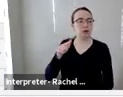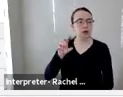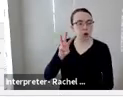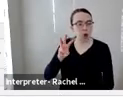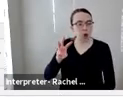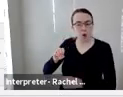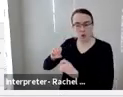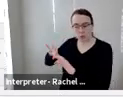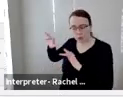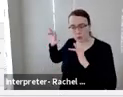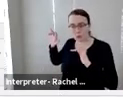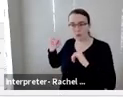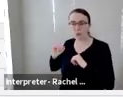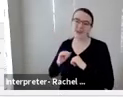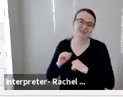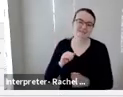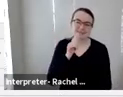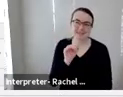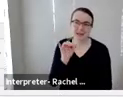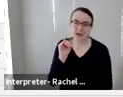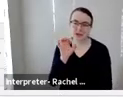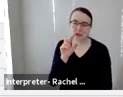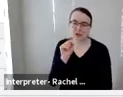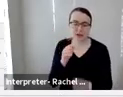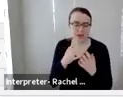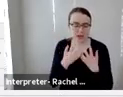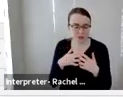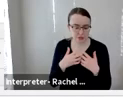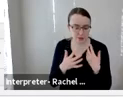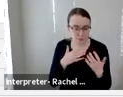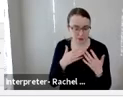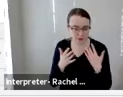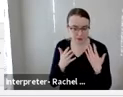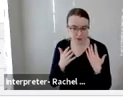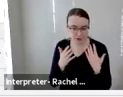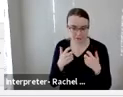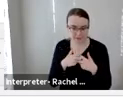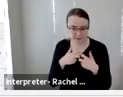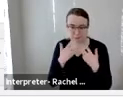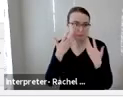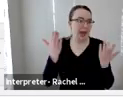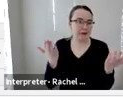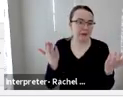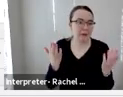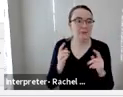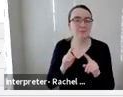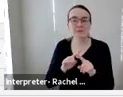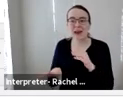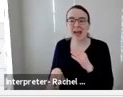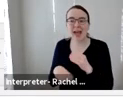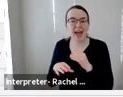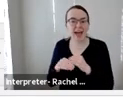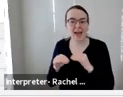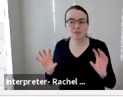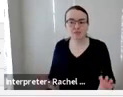glow elements. I guess I shouldn't call it a jet engine, whatever propulsion methodology it is, right? And I add some quick elements